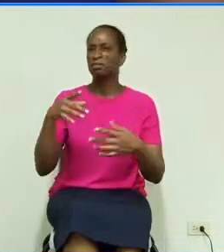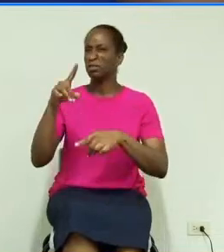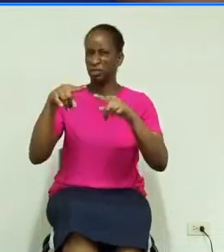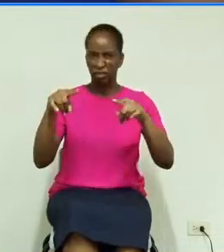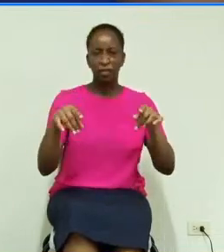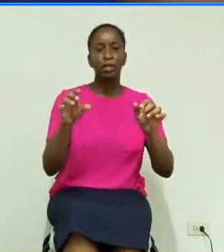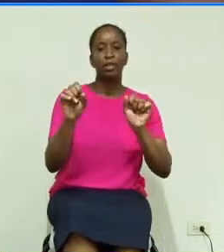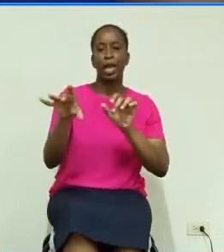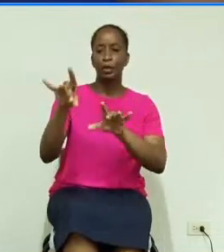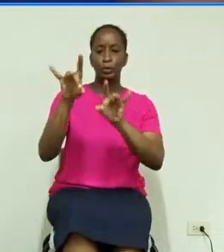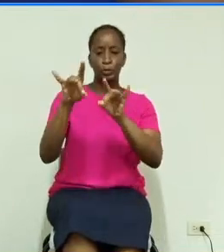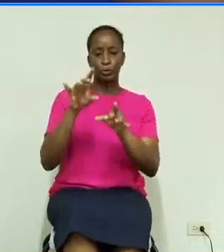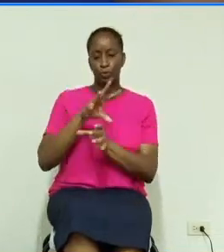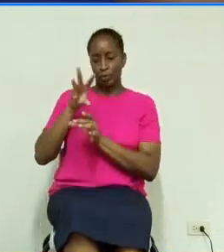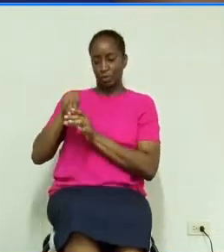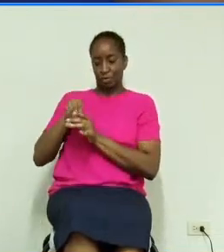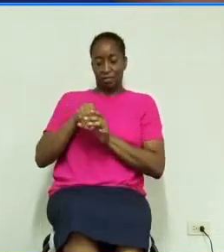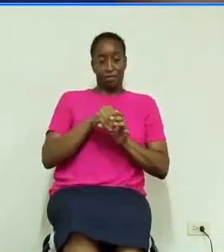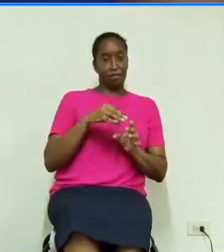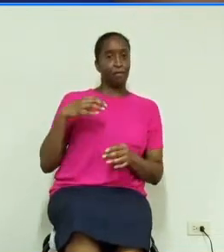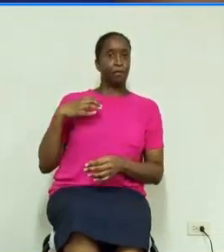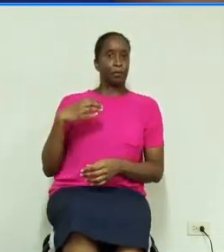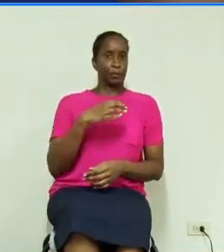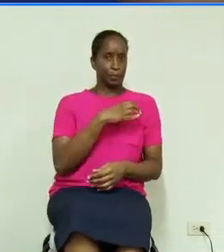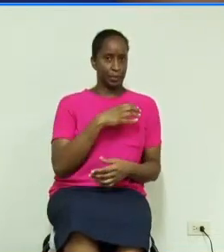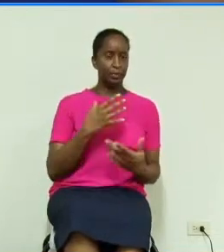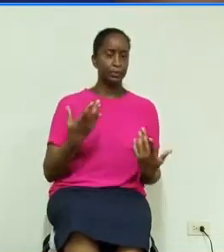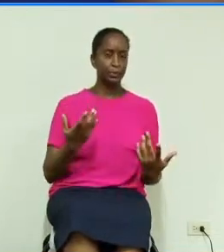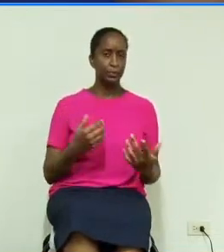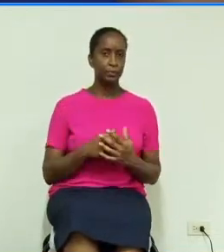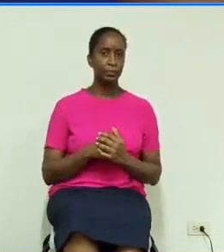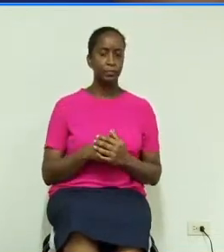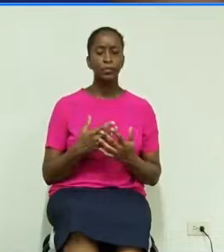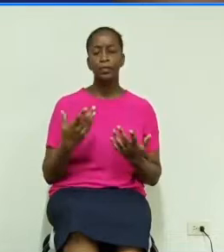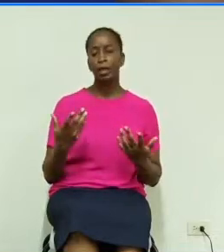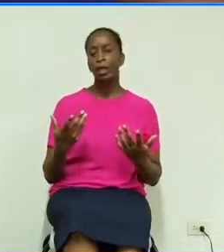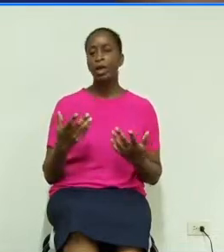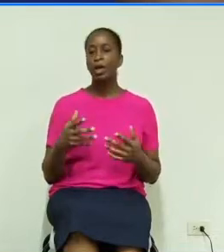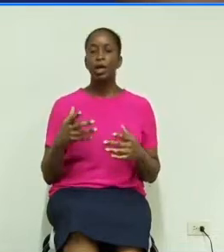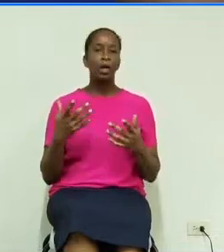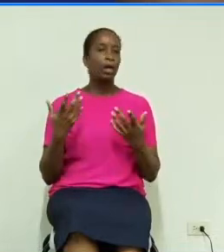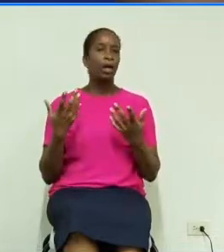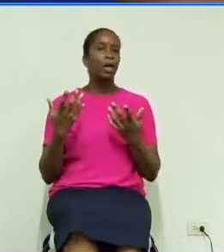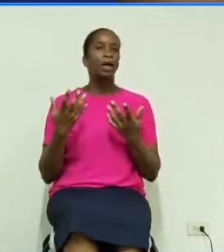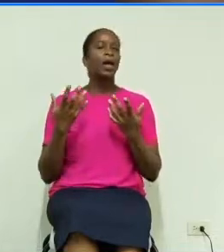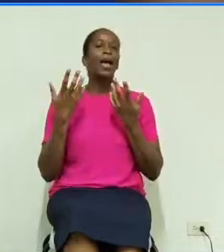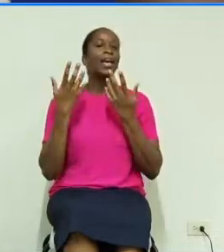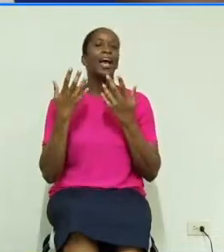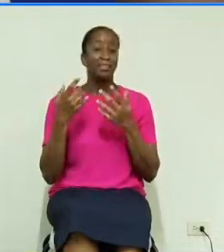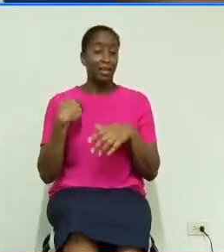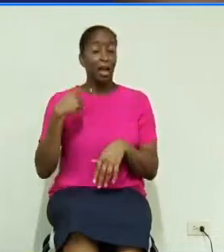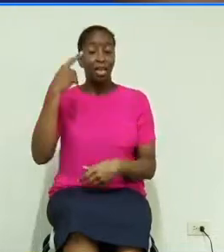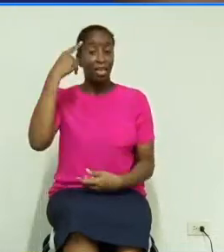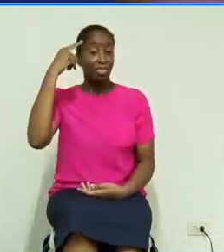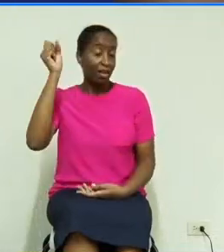shouldn't be frustrated. They should be able to work. They can work a little harder to court the people across the way,